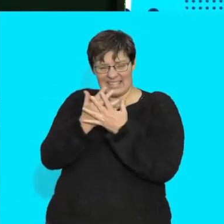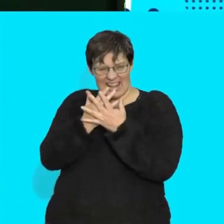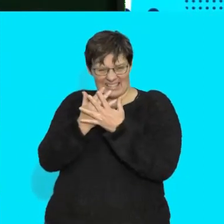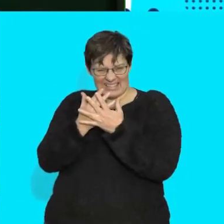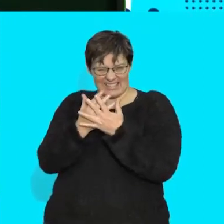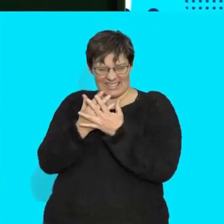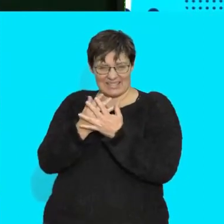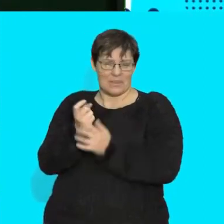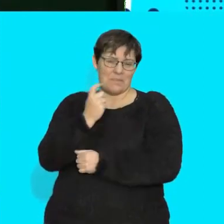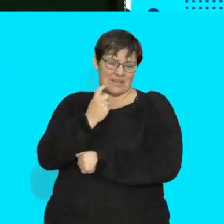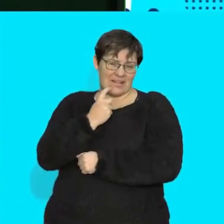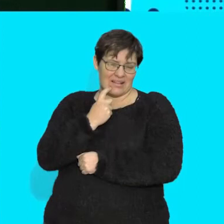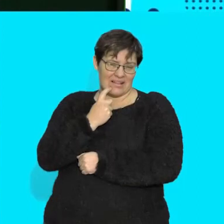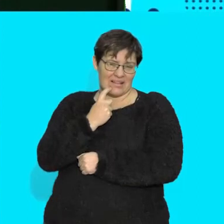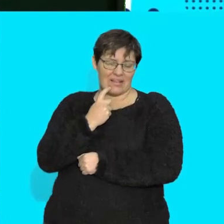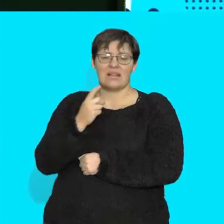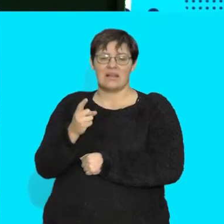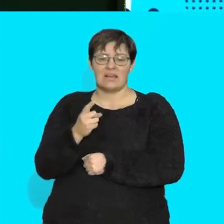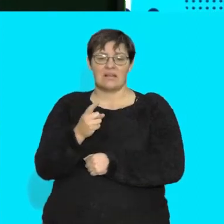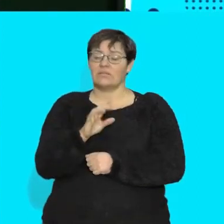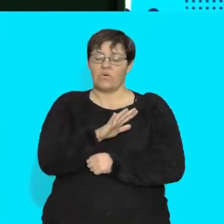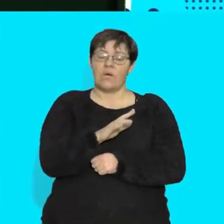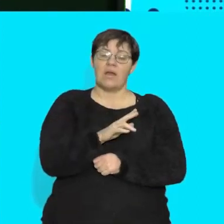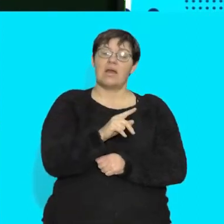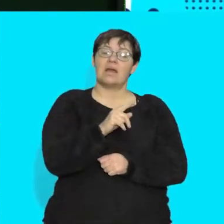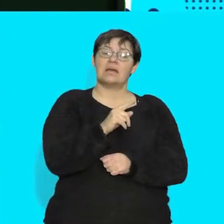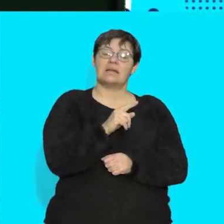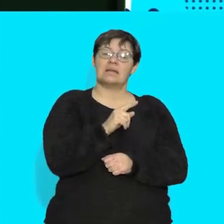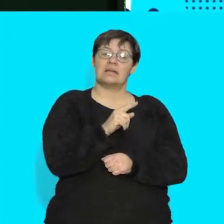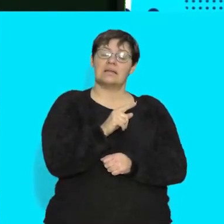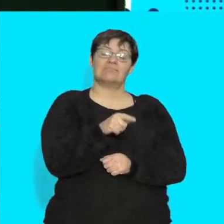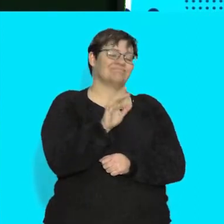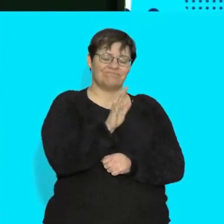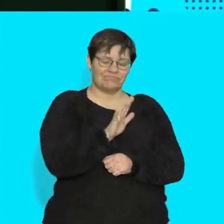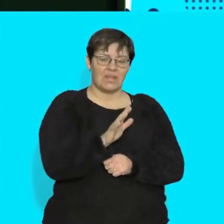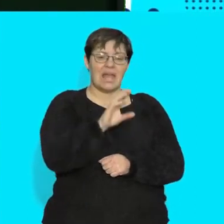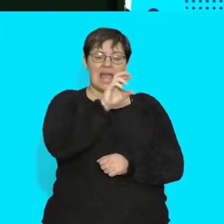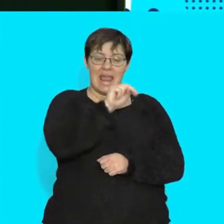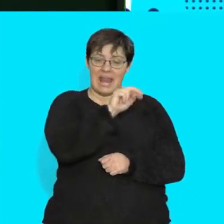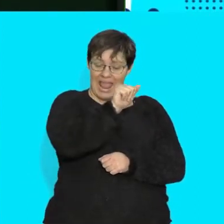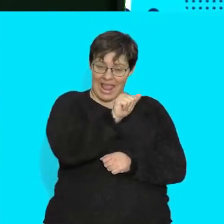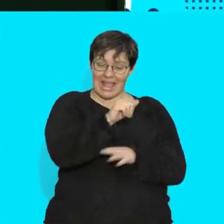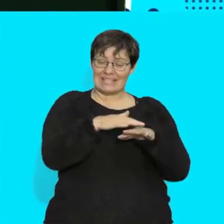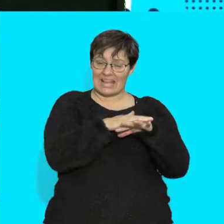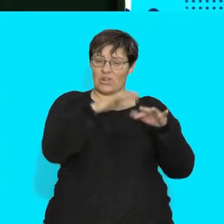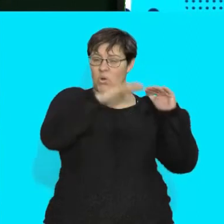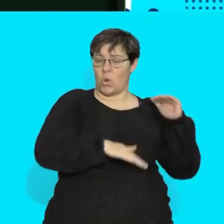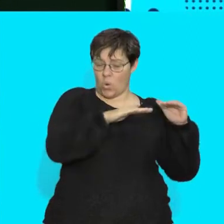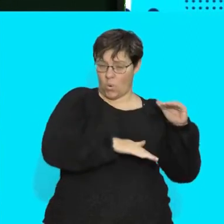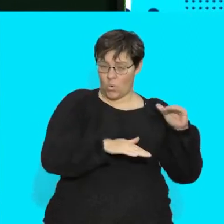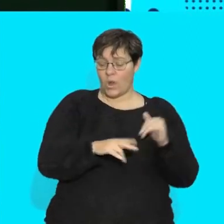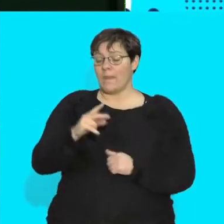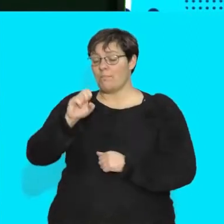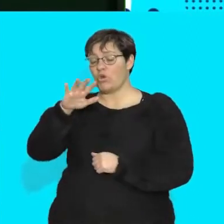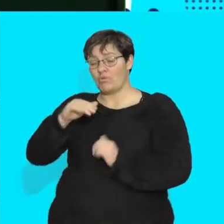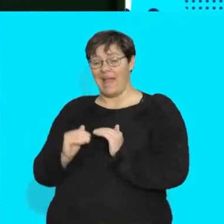and mercury is sodium is a very has a low density, and mercury has a high density, the